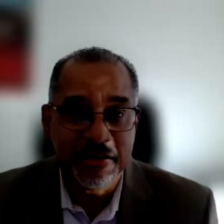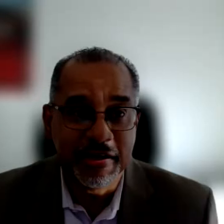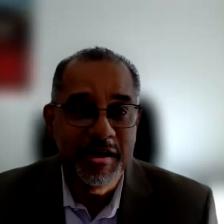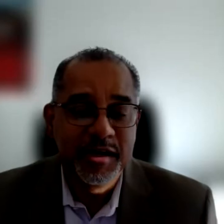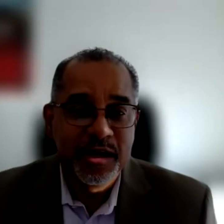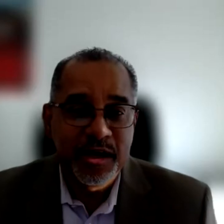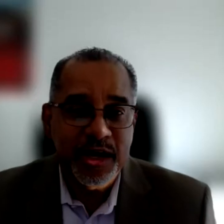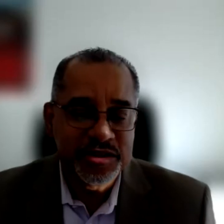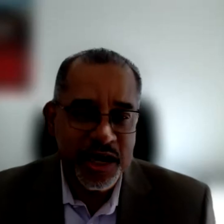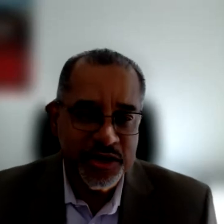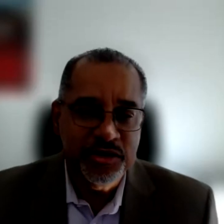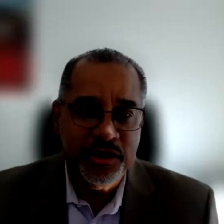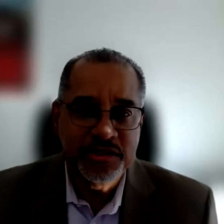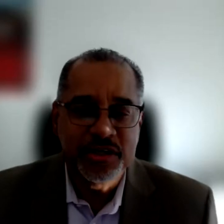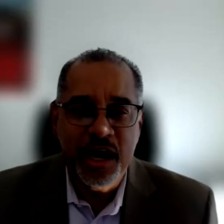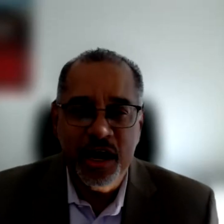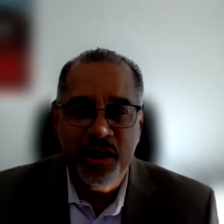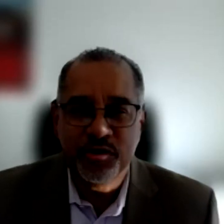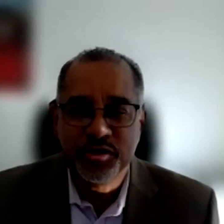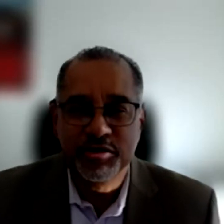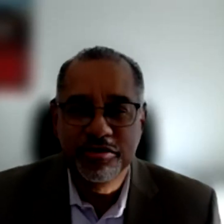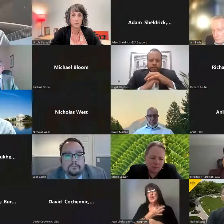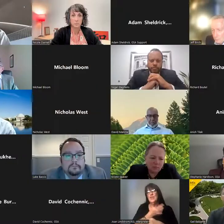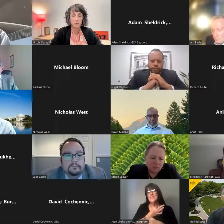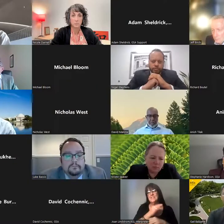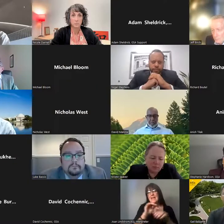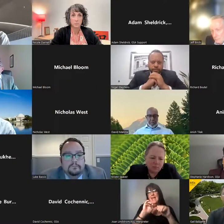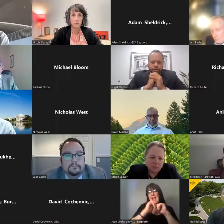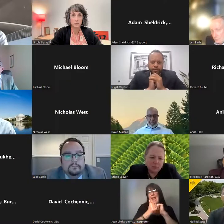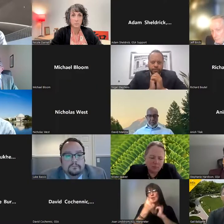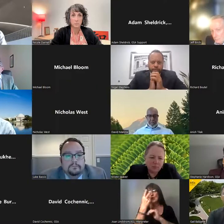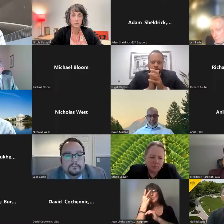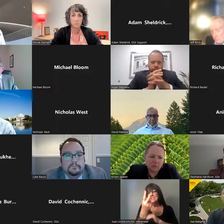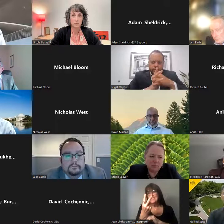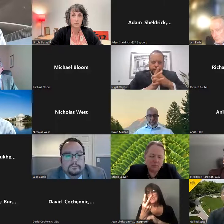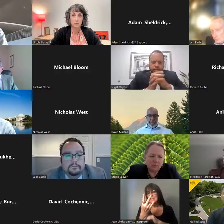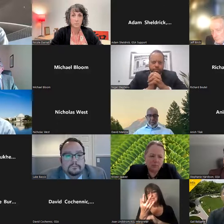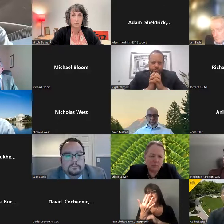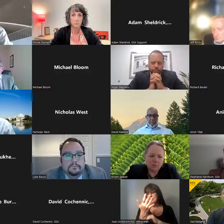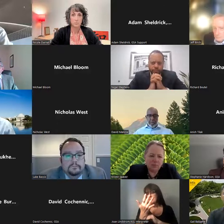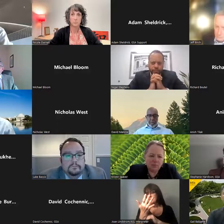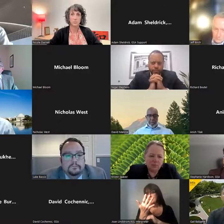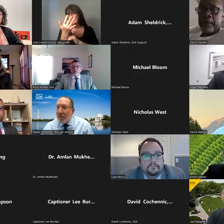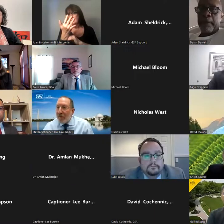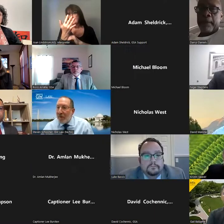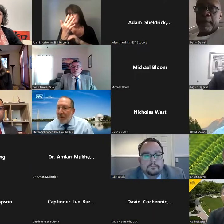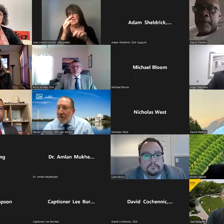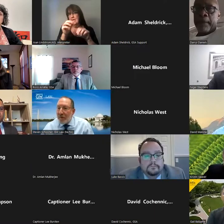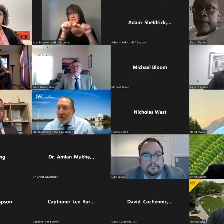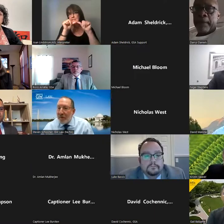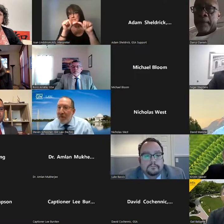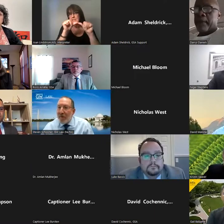be tackling. Mm-hmm. And I'm just kind of curious, how do you see the sustainability